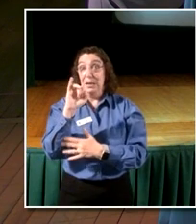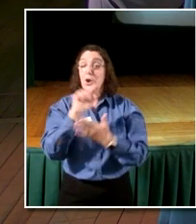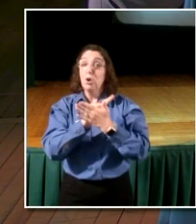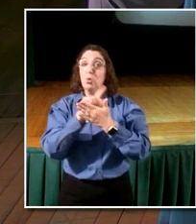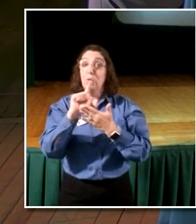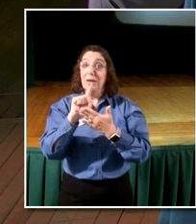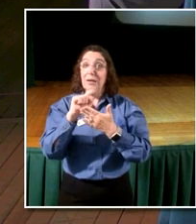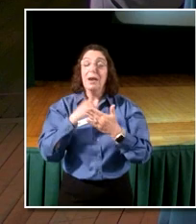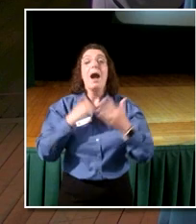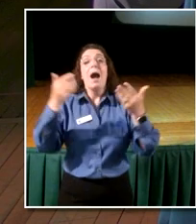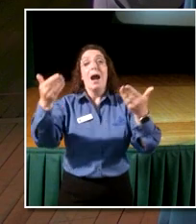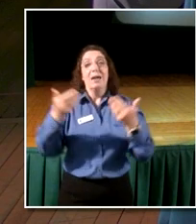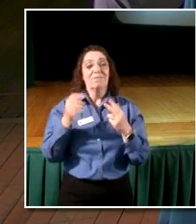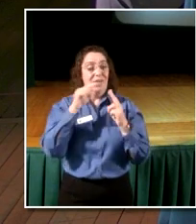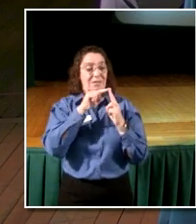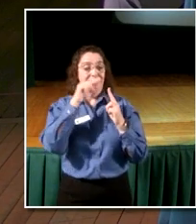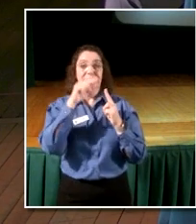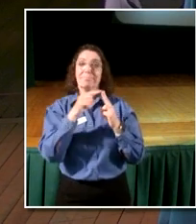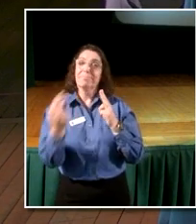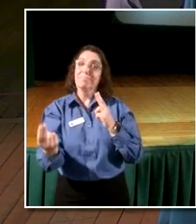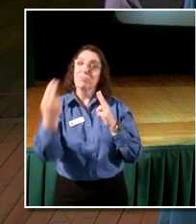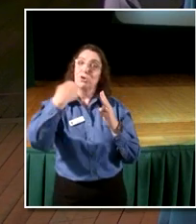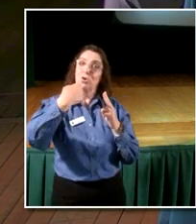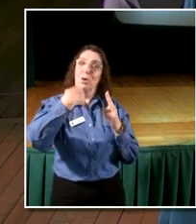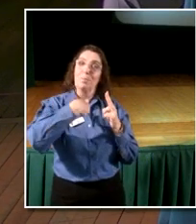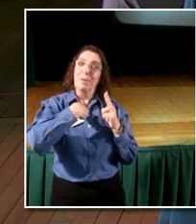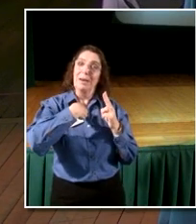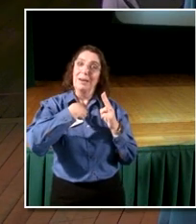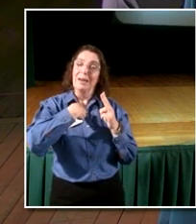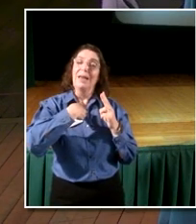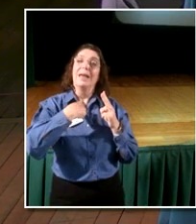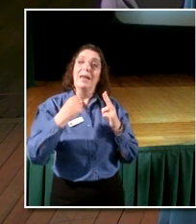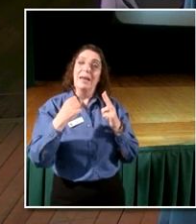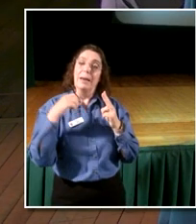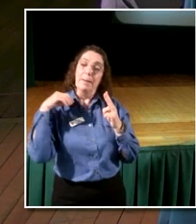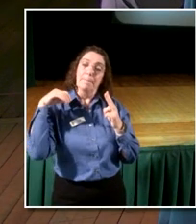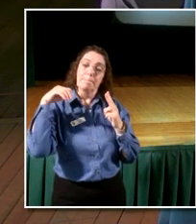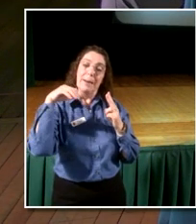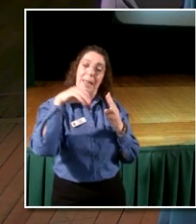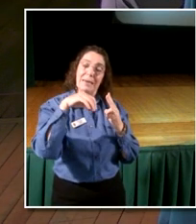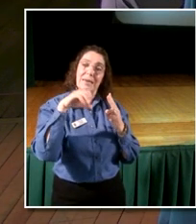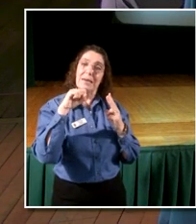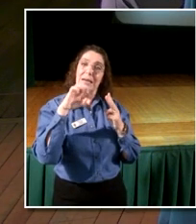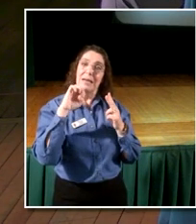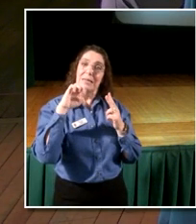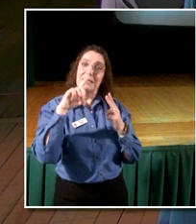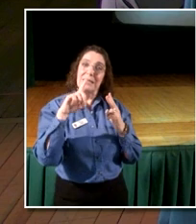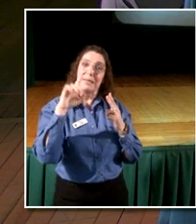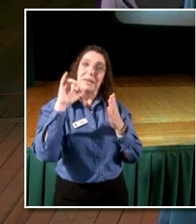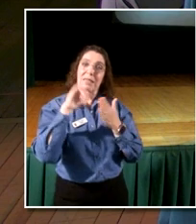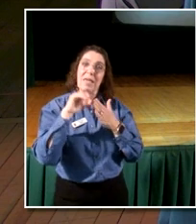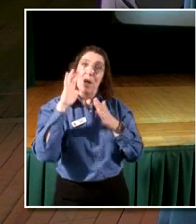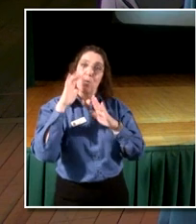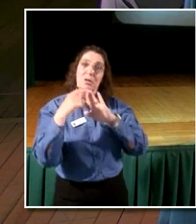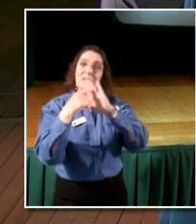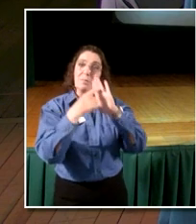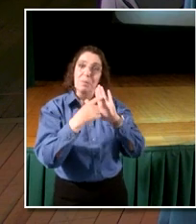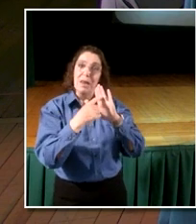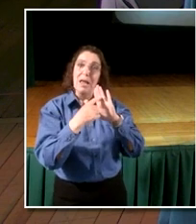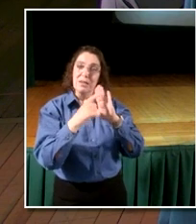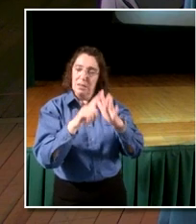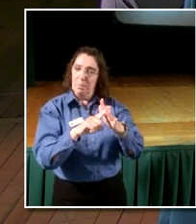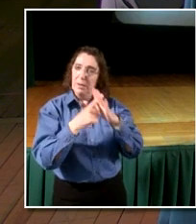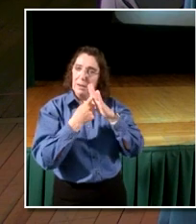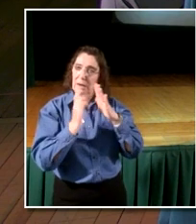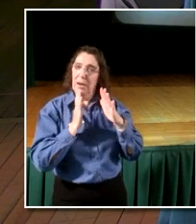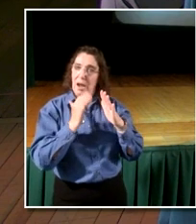Darius to join me now in planting a seed that will symbolize the beginning of our growth as